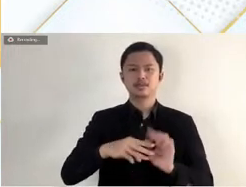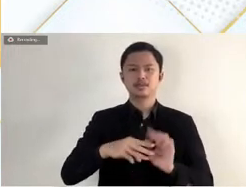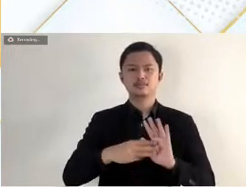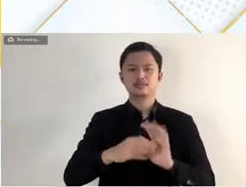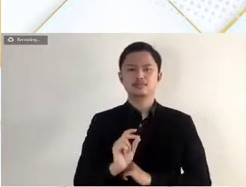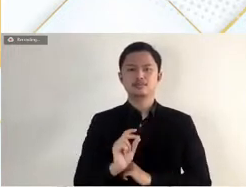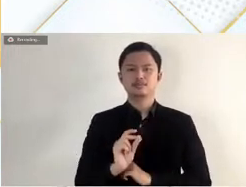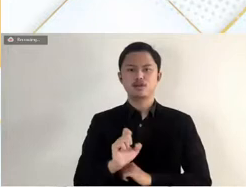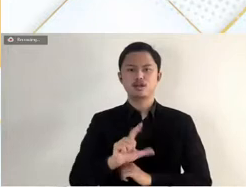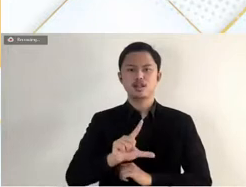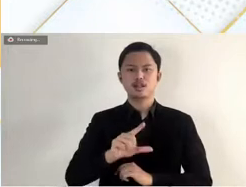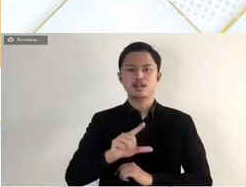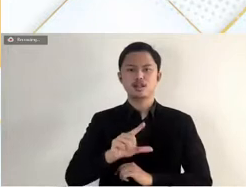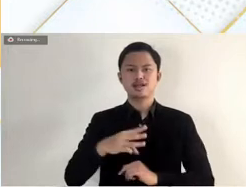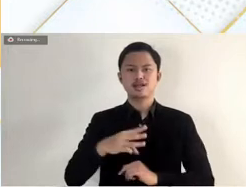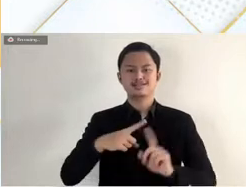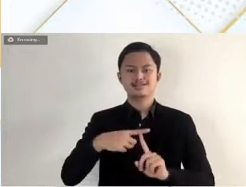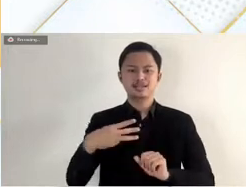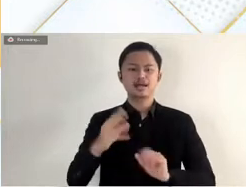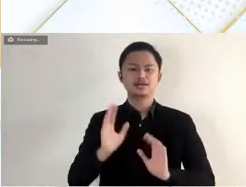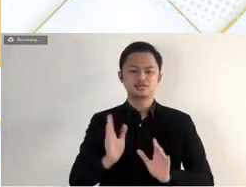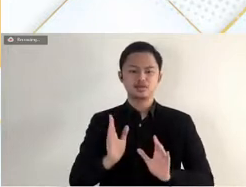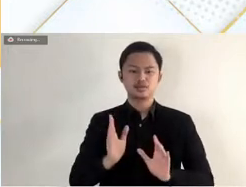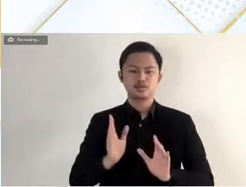the only UN blue helmets in Iraq